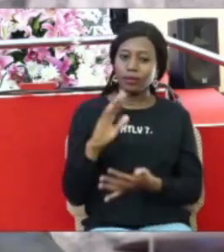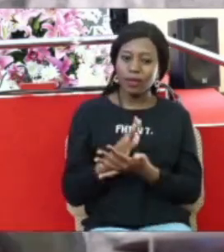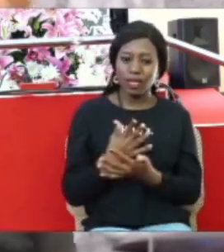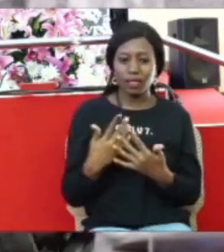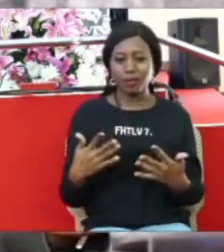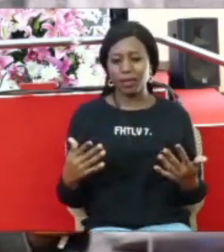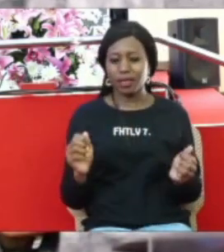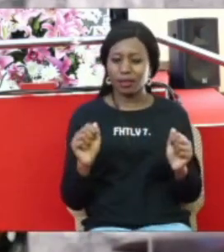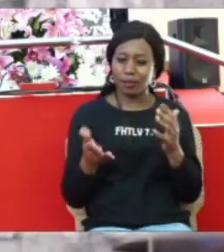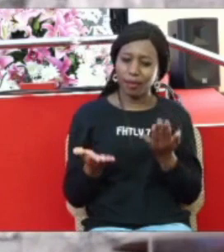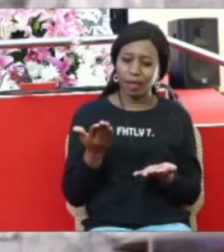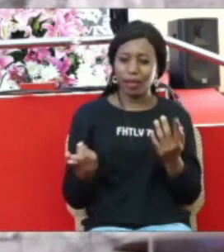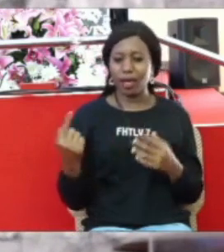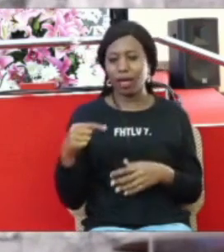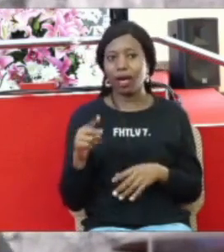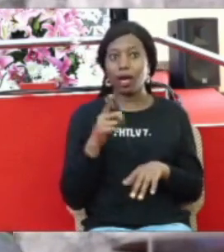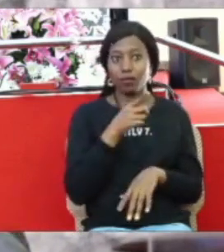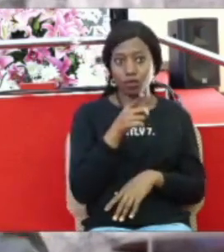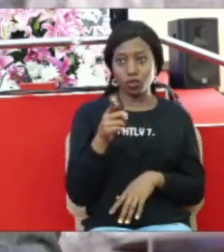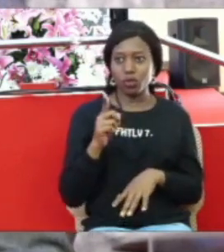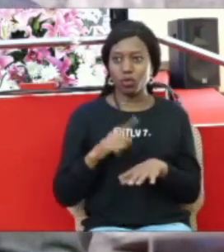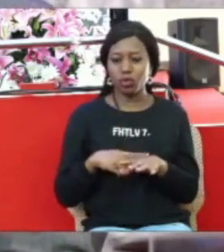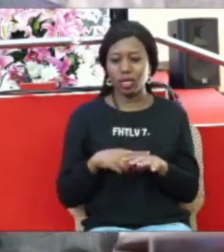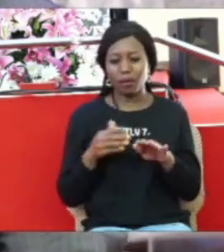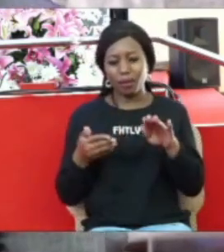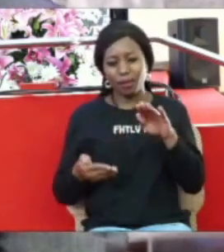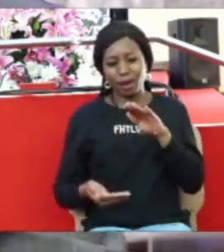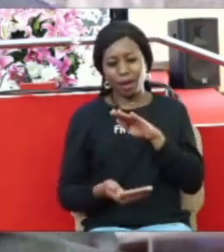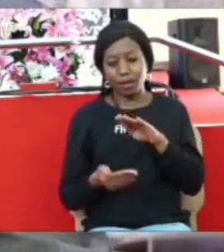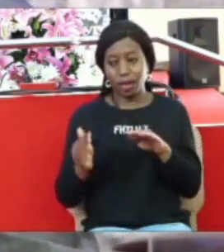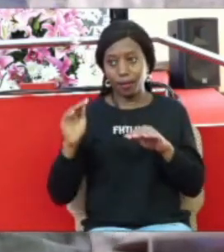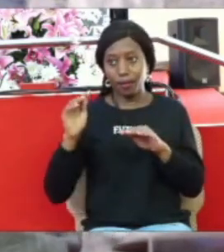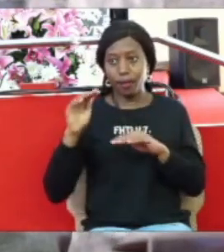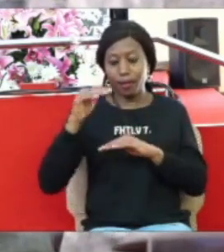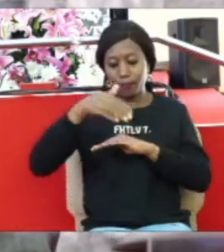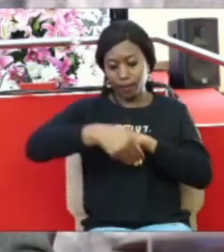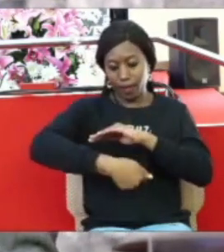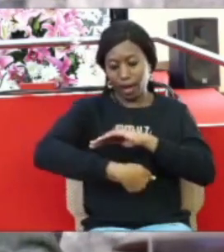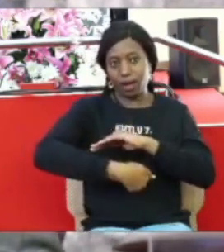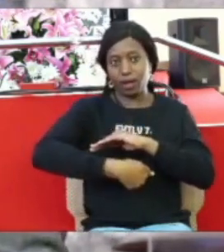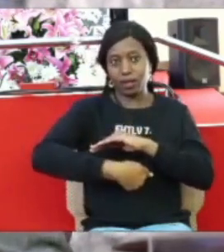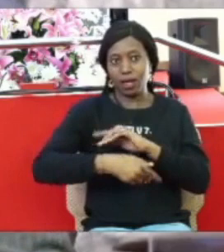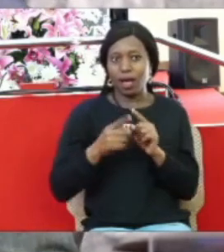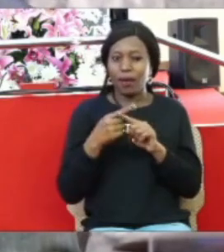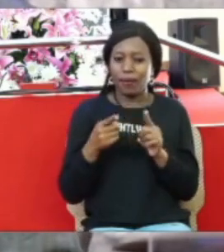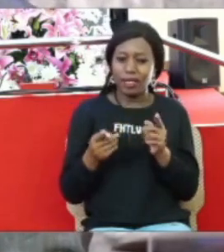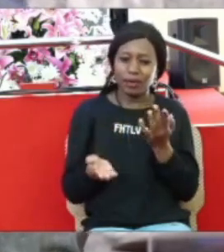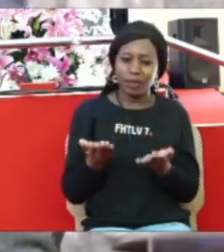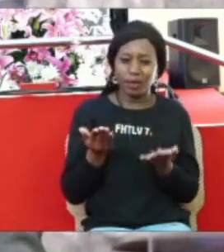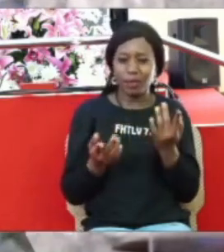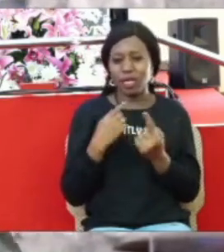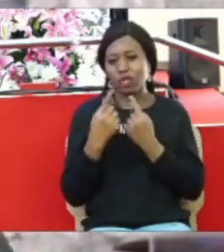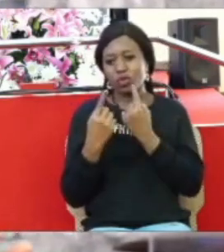you don't know what to do. There are some battles that will come and you think you have an army behind you, and none of them will say anything,